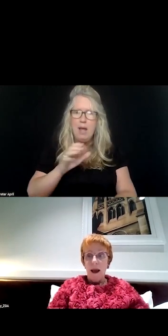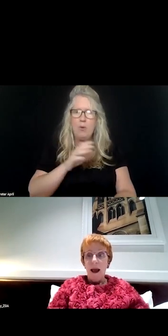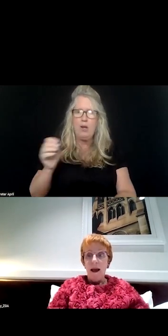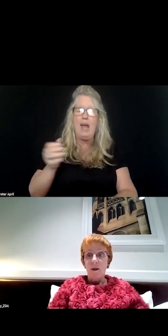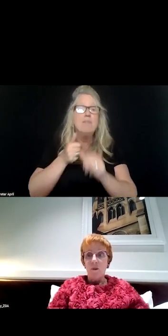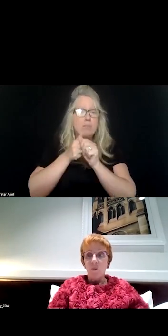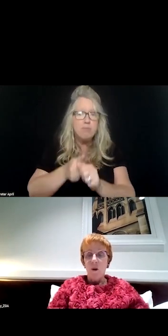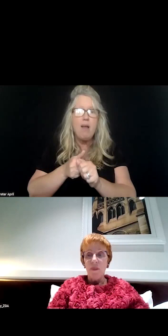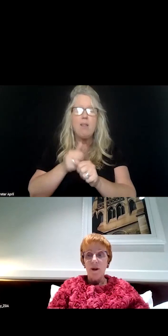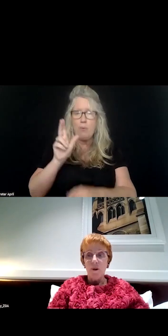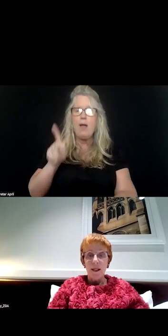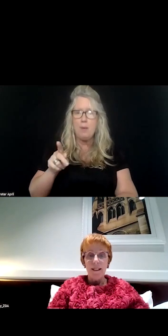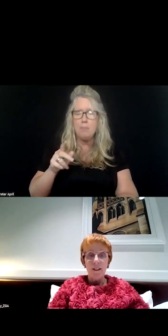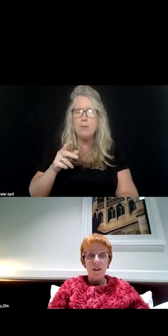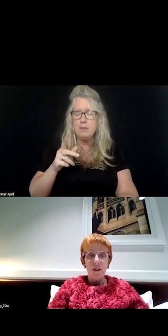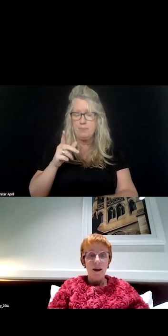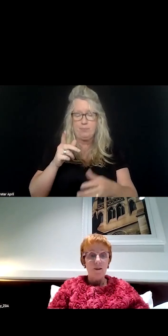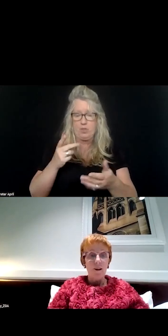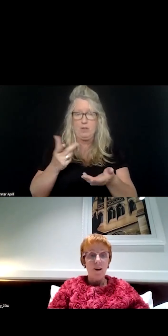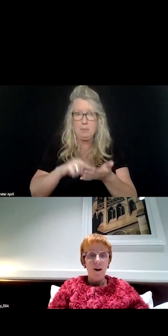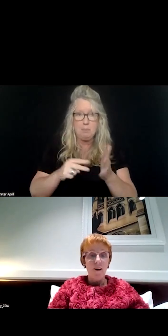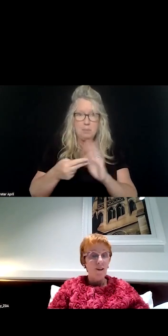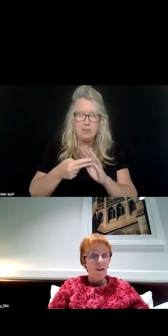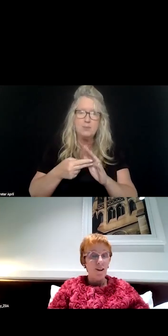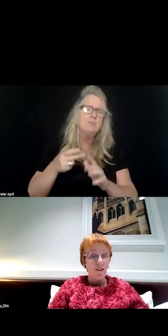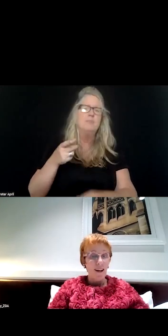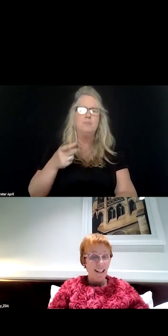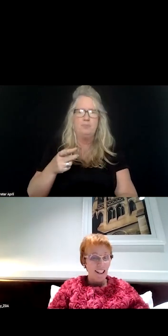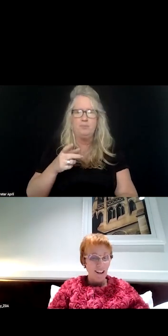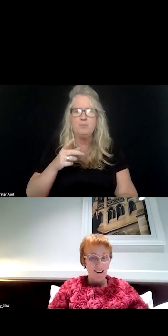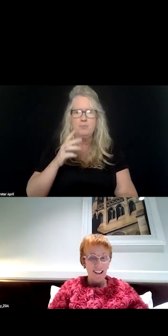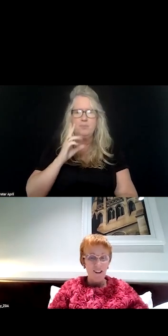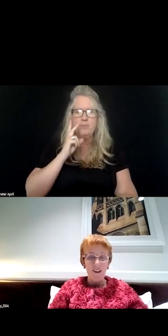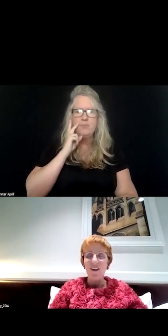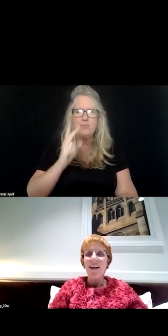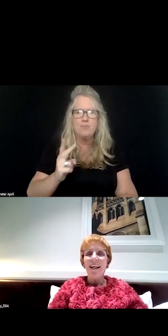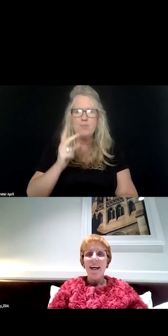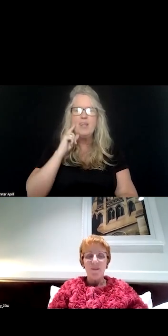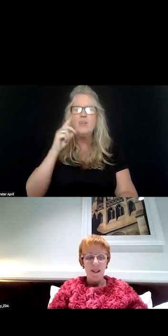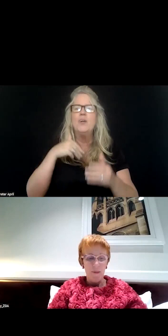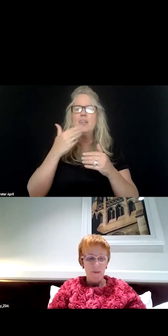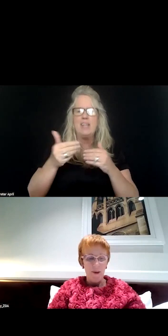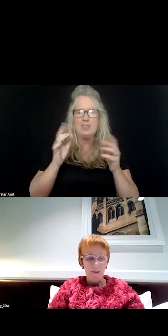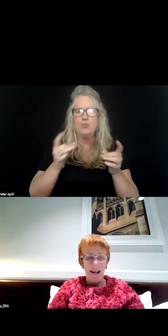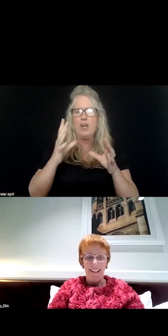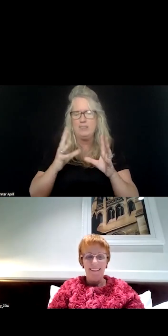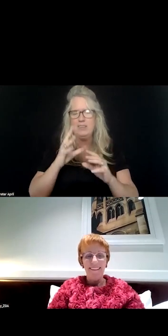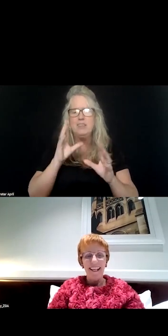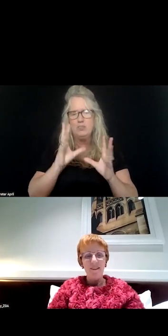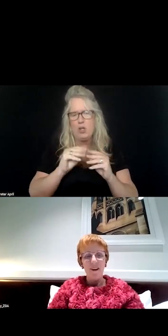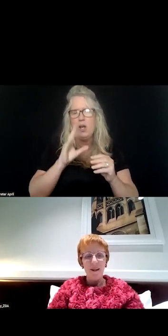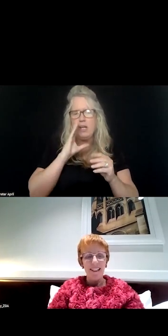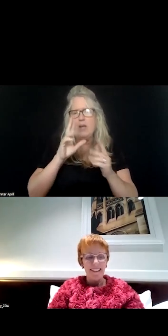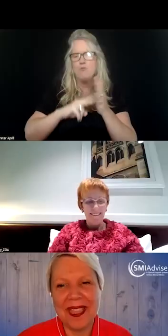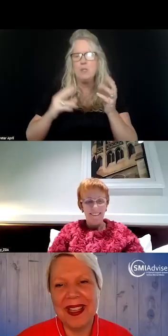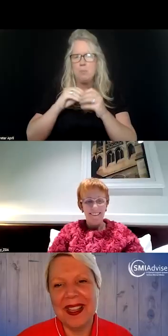up. And what that all means, you'll have to log on to #CrisisTalk and read a bit more about it.